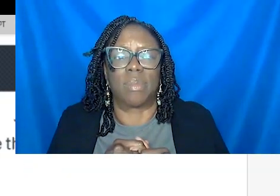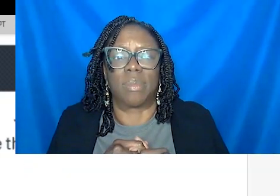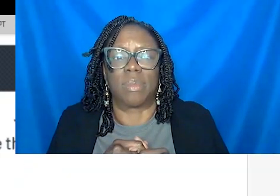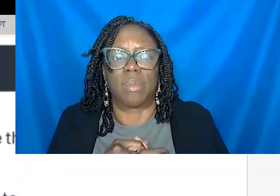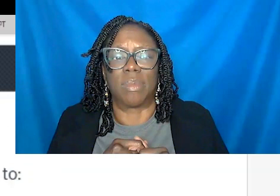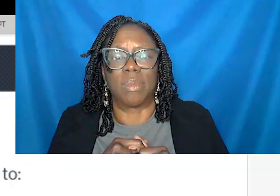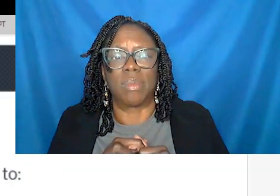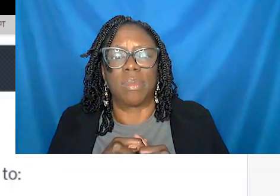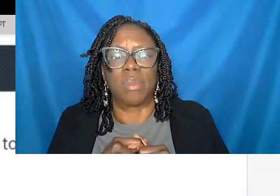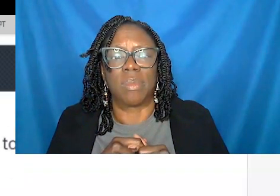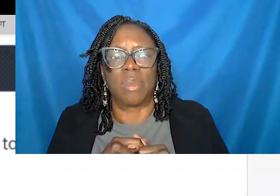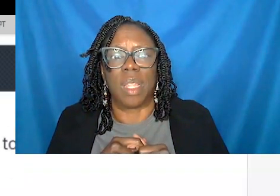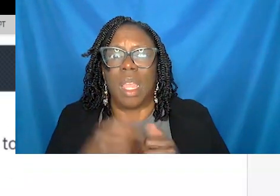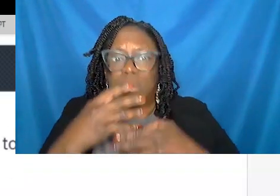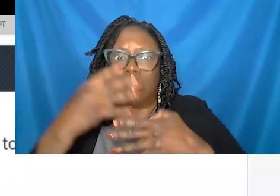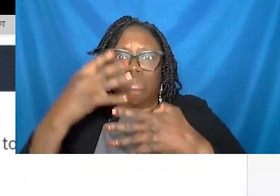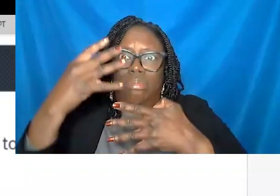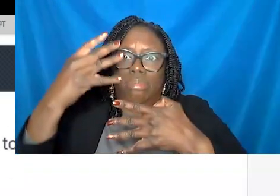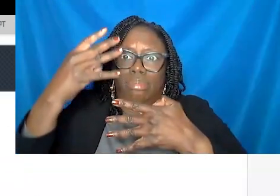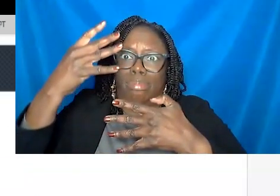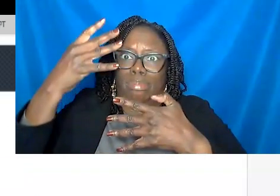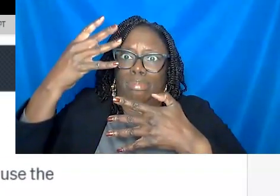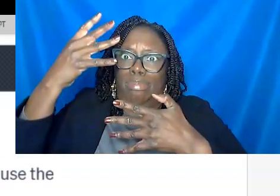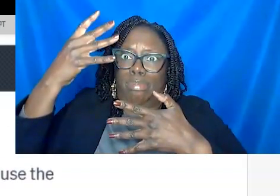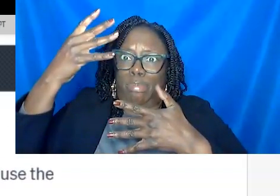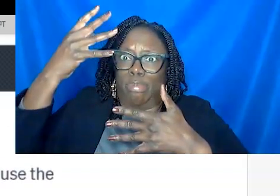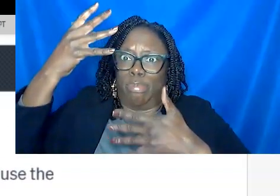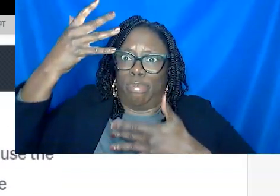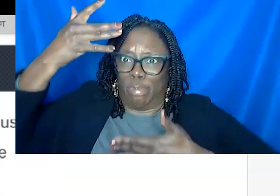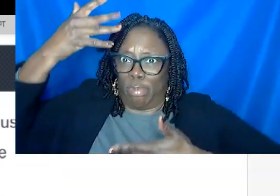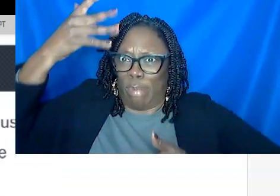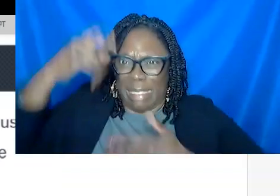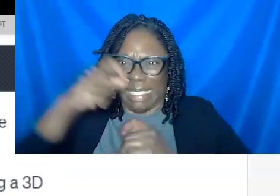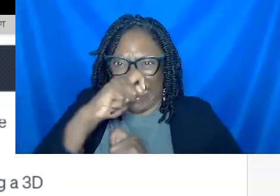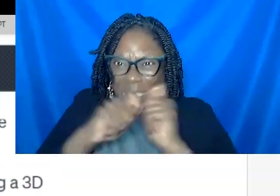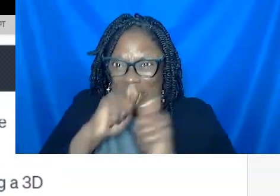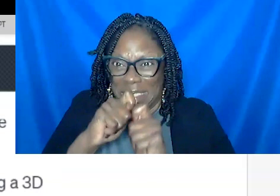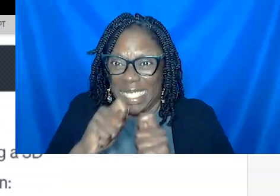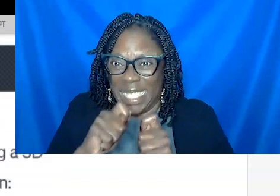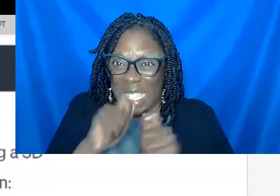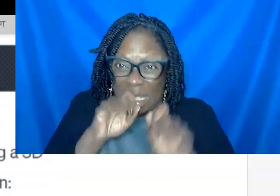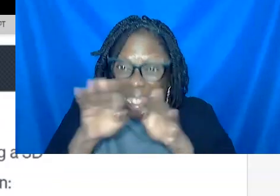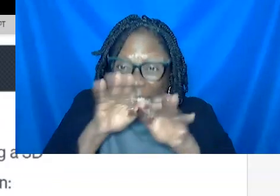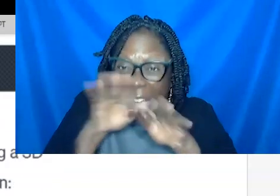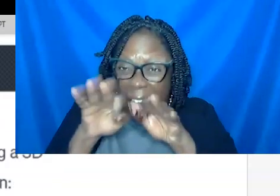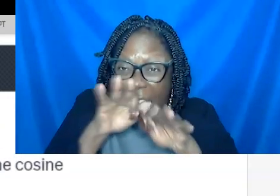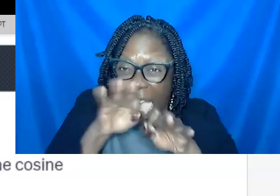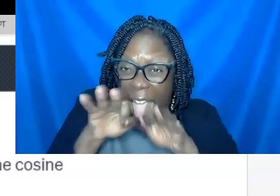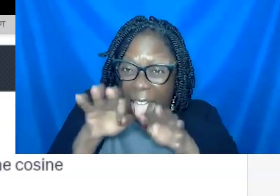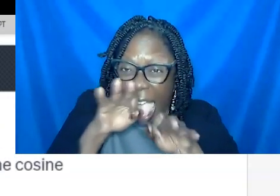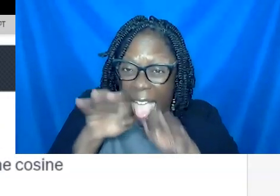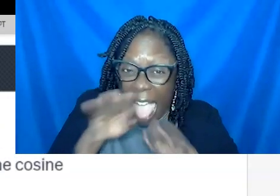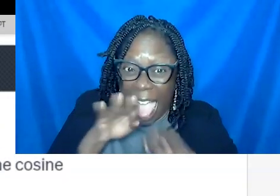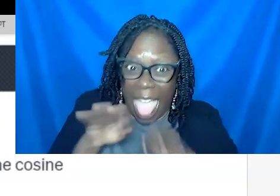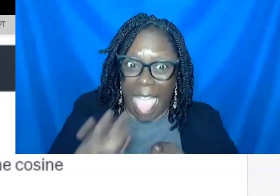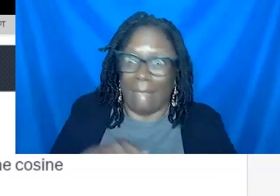No. As you can see, this is going into serious detail, okay? In a beginning Python course, this